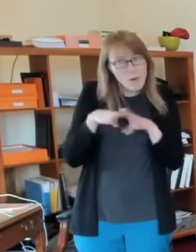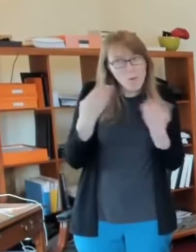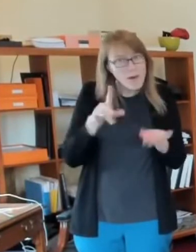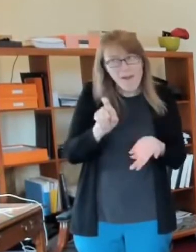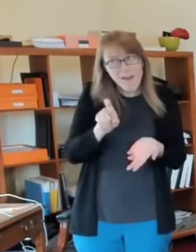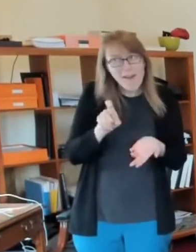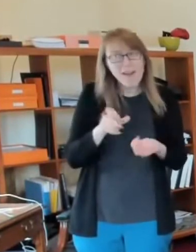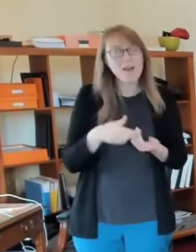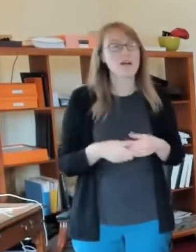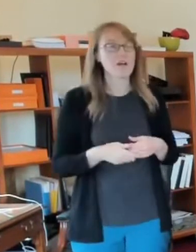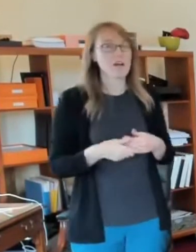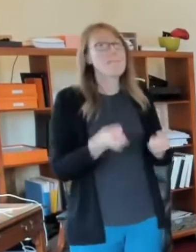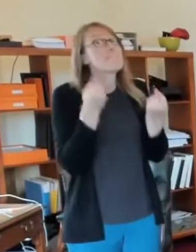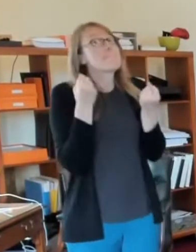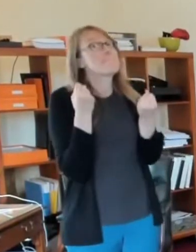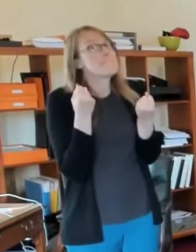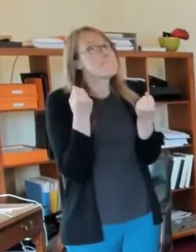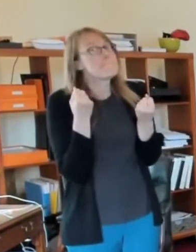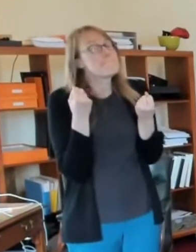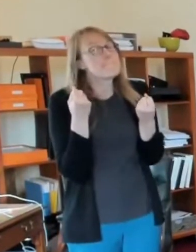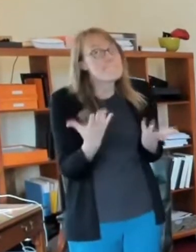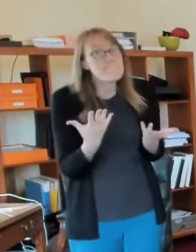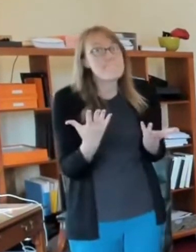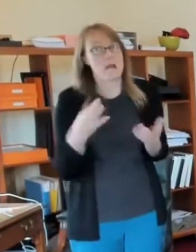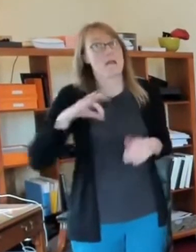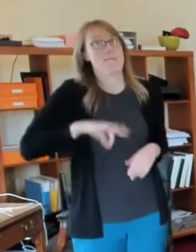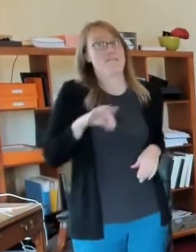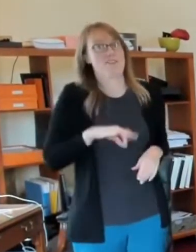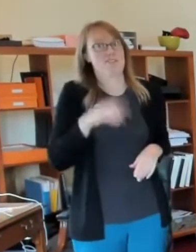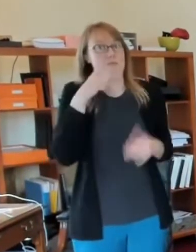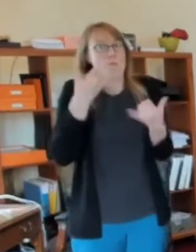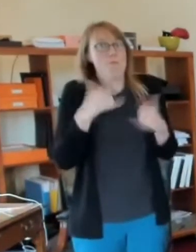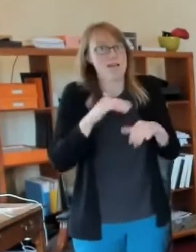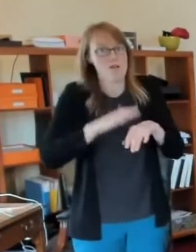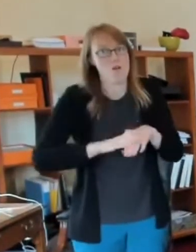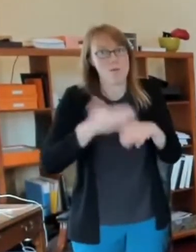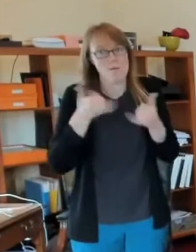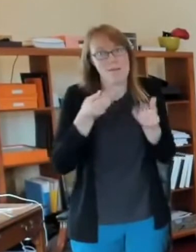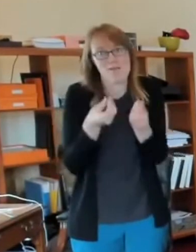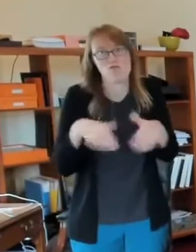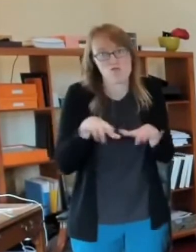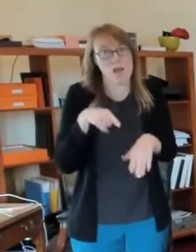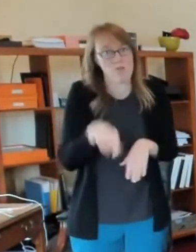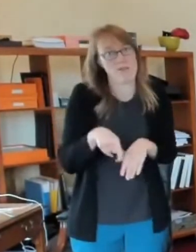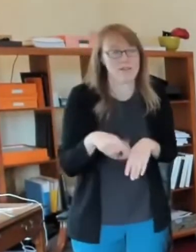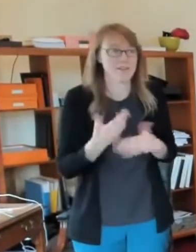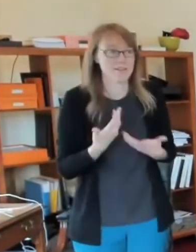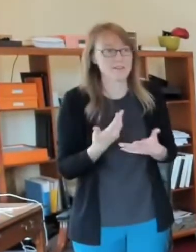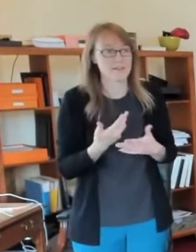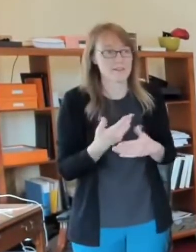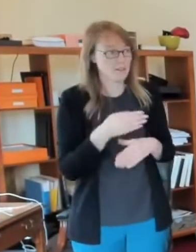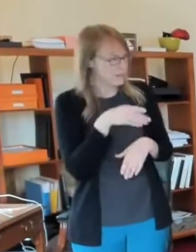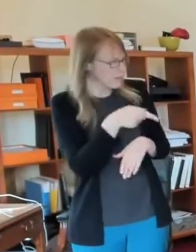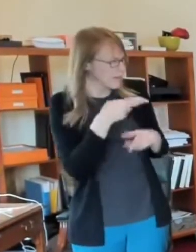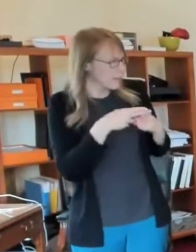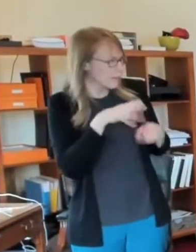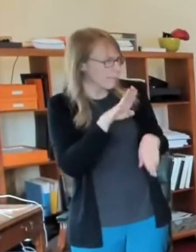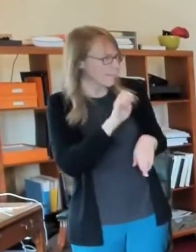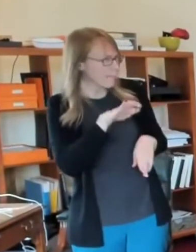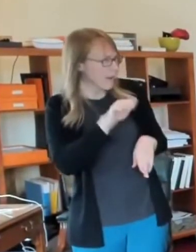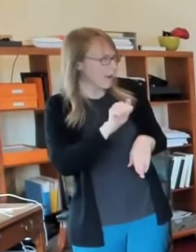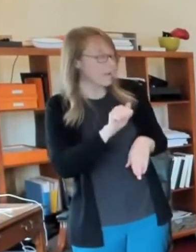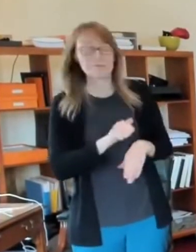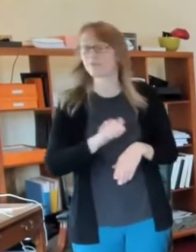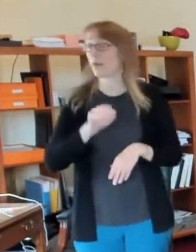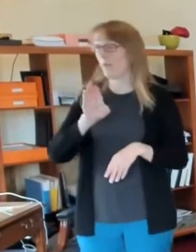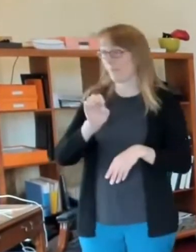a lot of cognitive and physical benefits associated with playing on playgrounds. Is that Becca? Becca. Becca, you're right. There are a